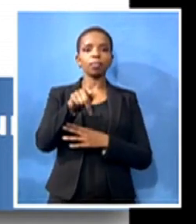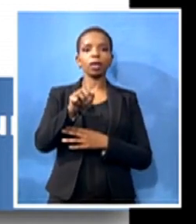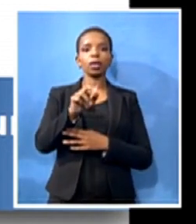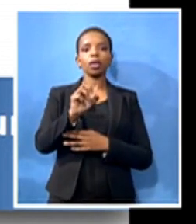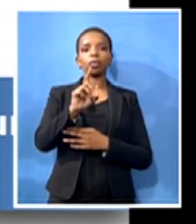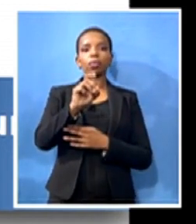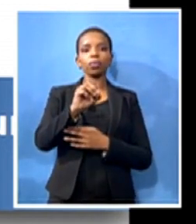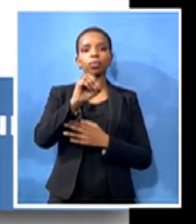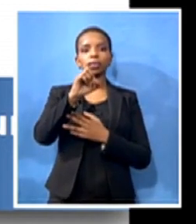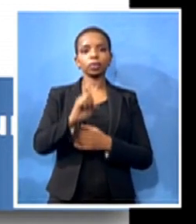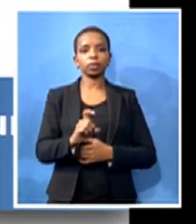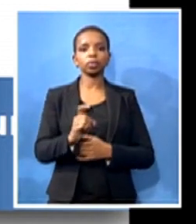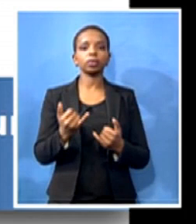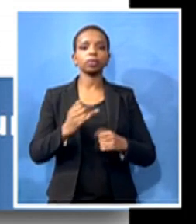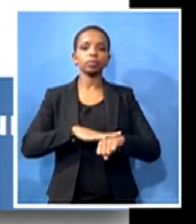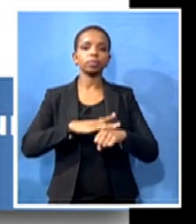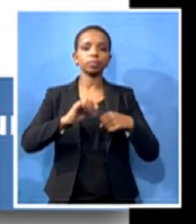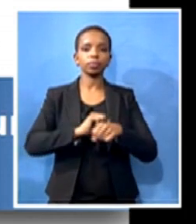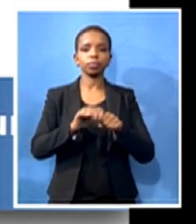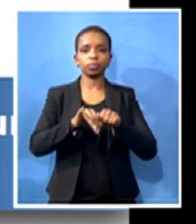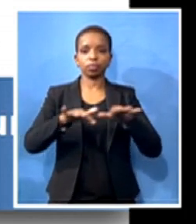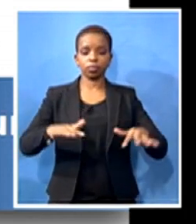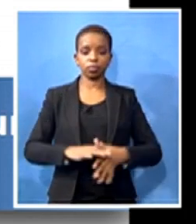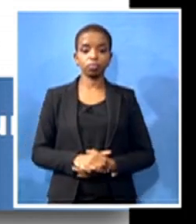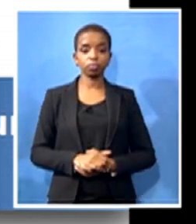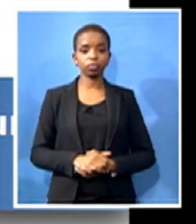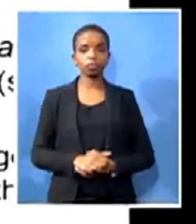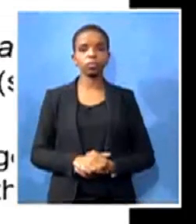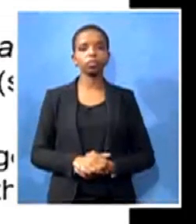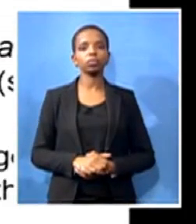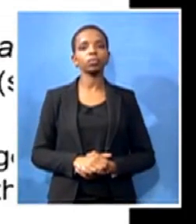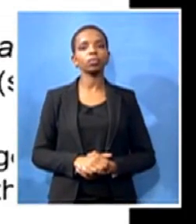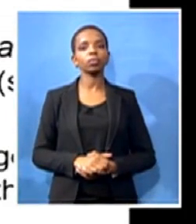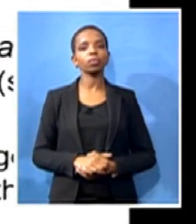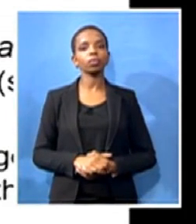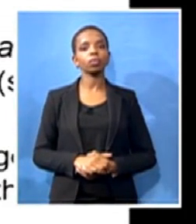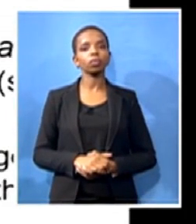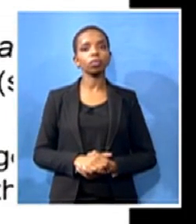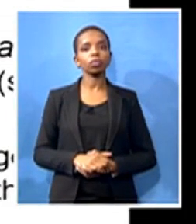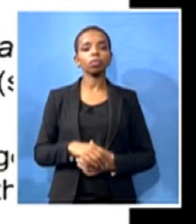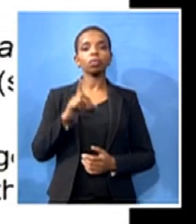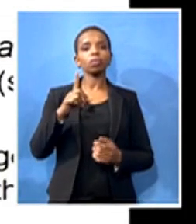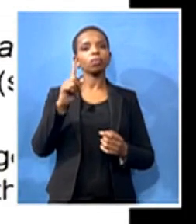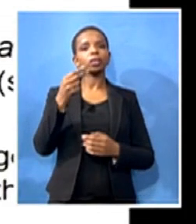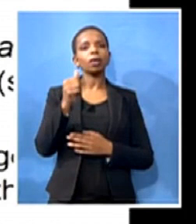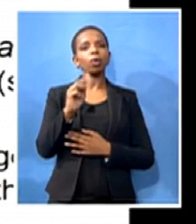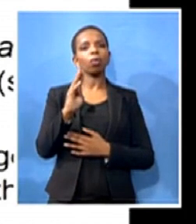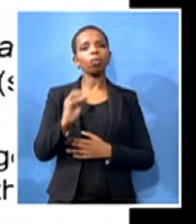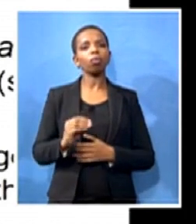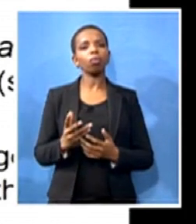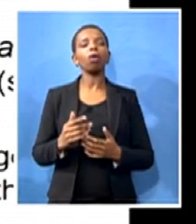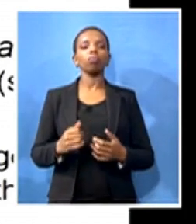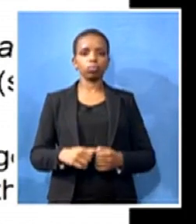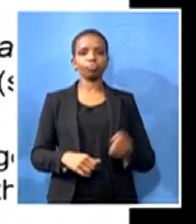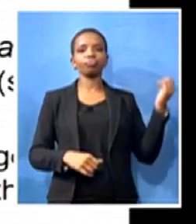Just trying to move. Thabo, are you sharing the screen? There we go, sorry.